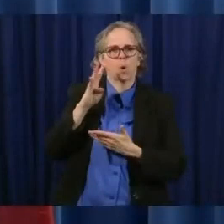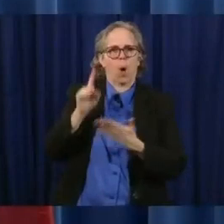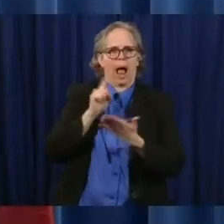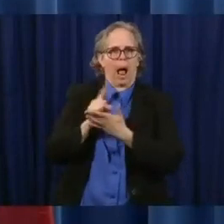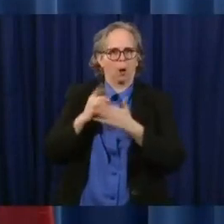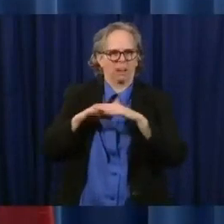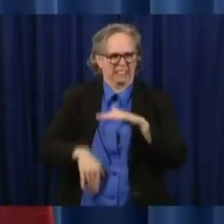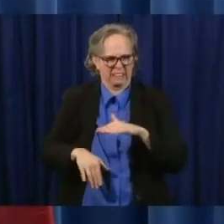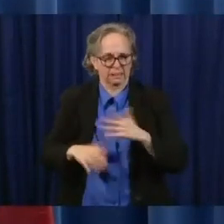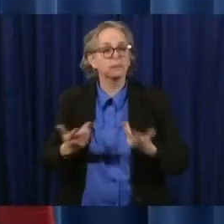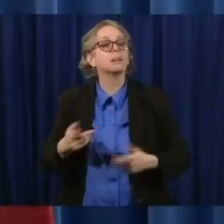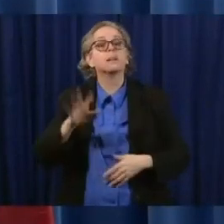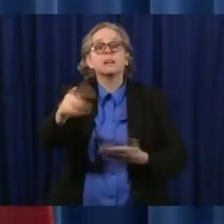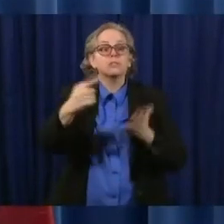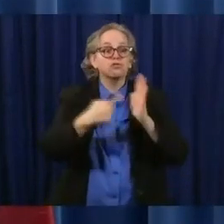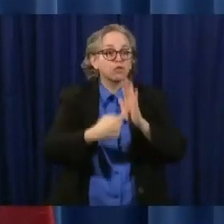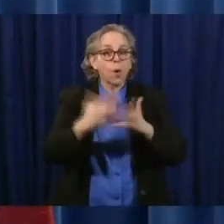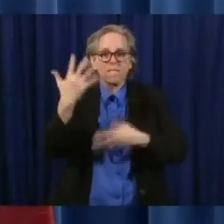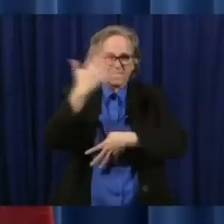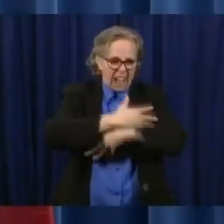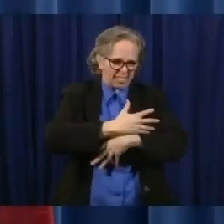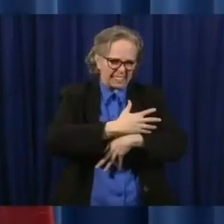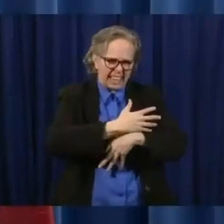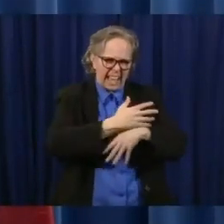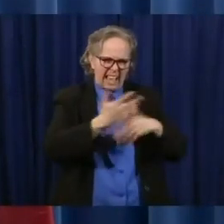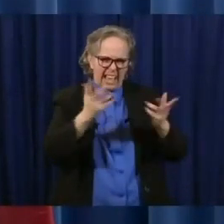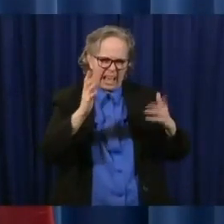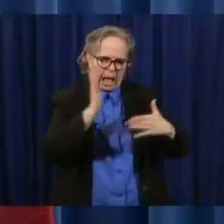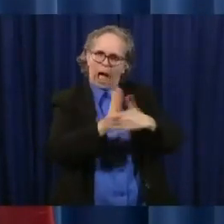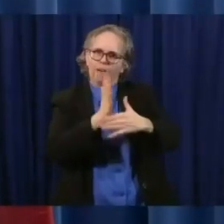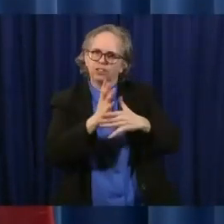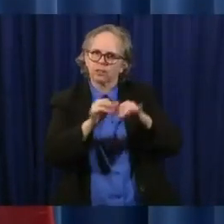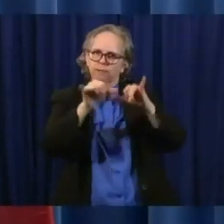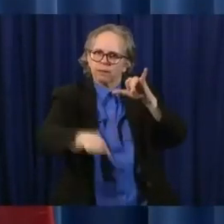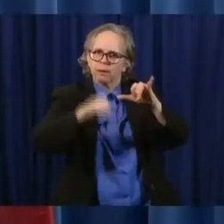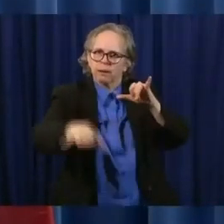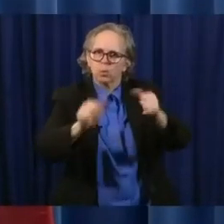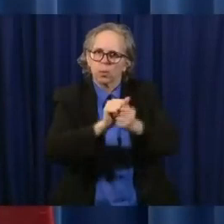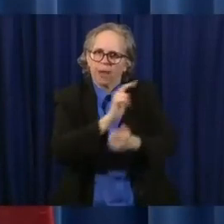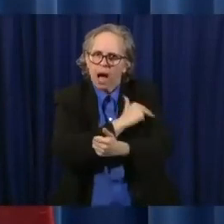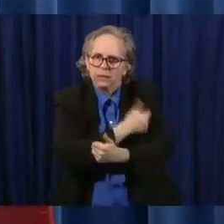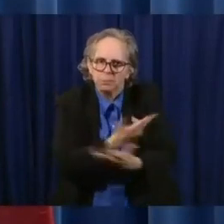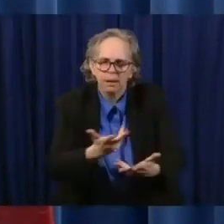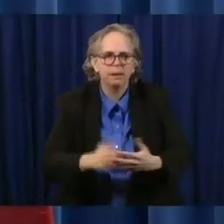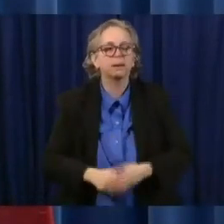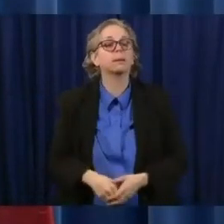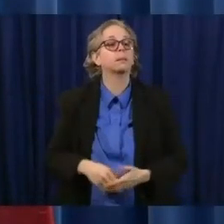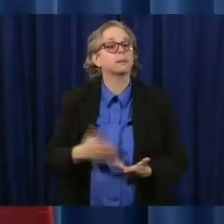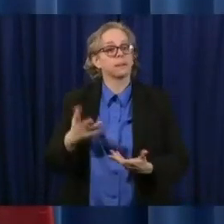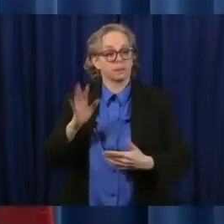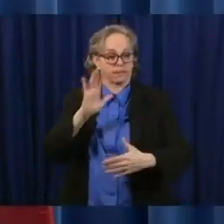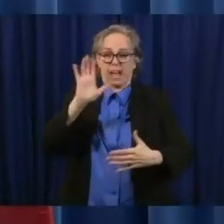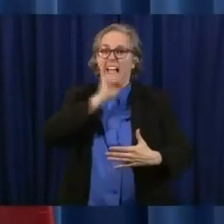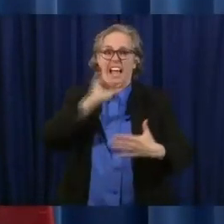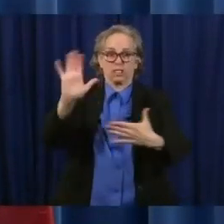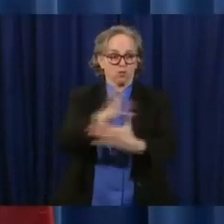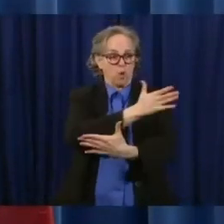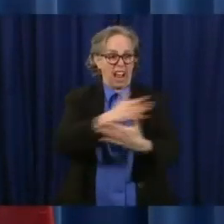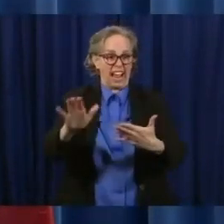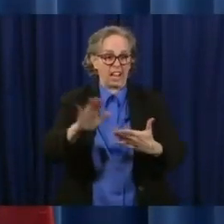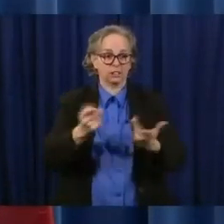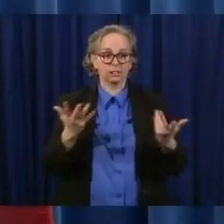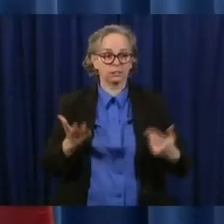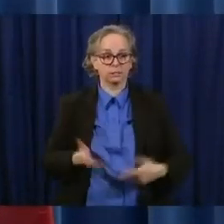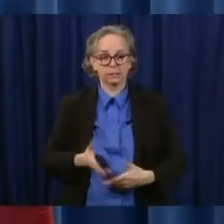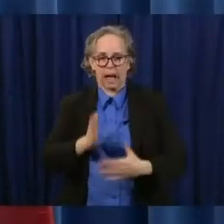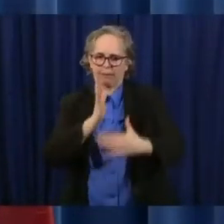average. Ohio Department of Health provides the age range and median age of cases, hospitalizations, and deaths.